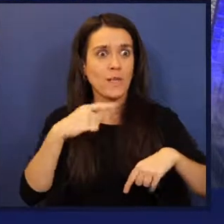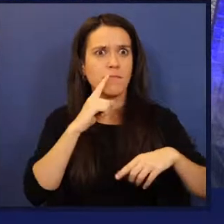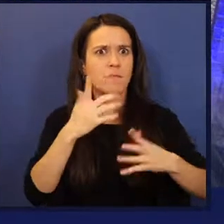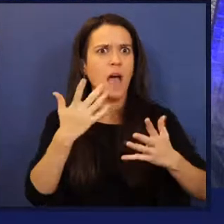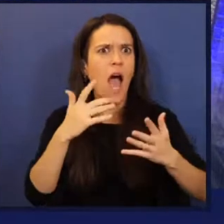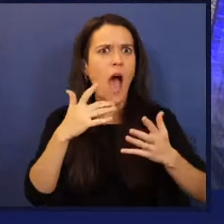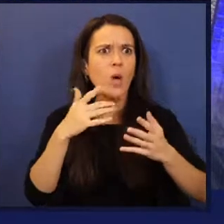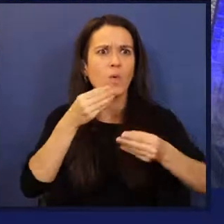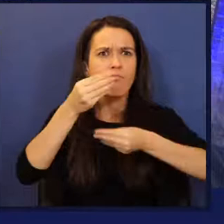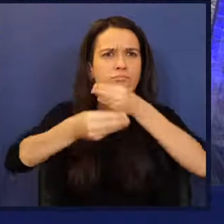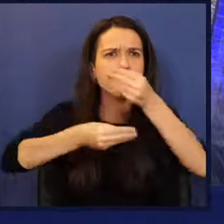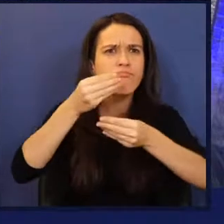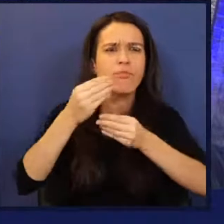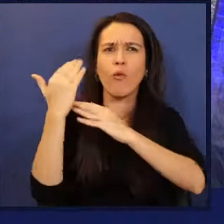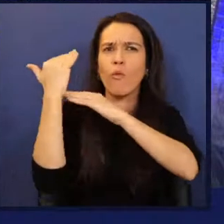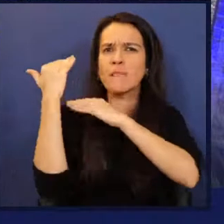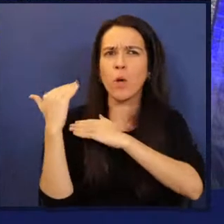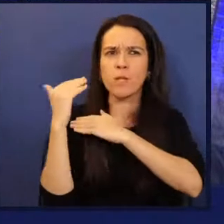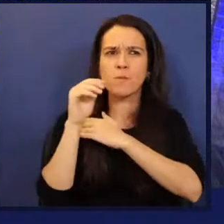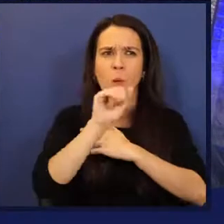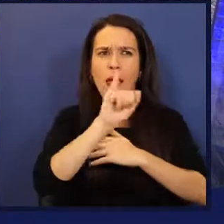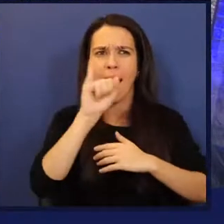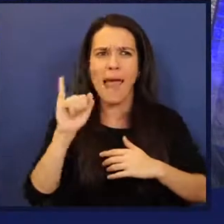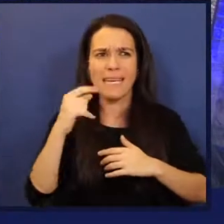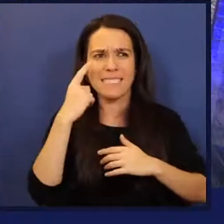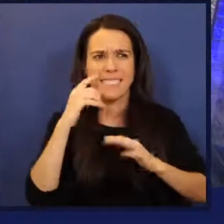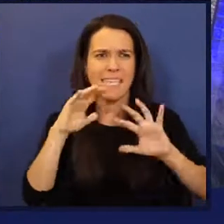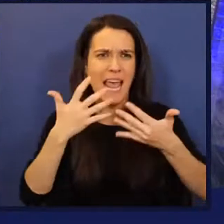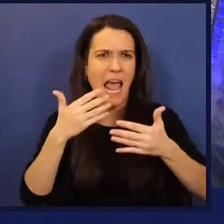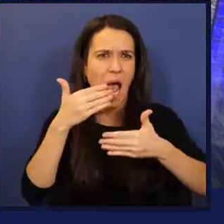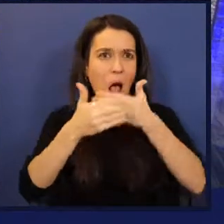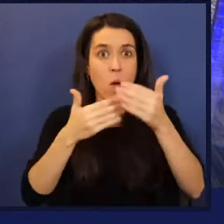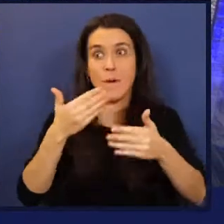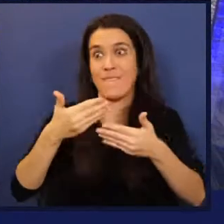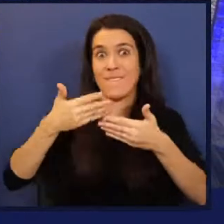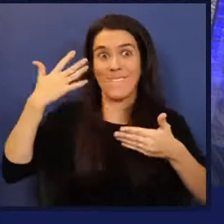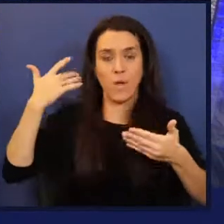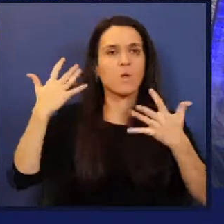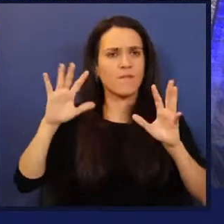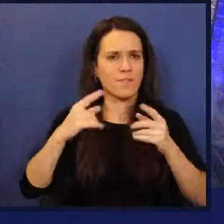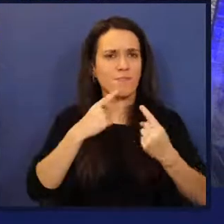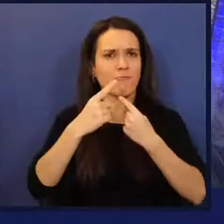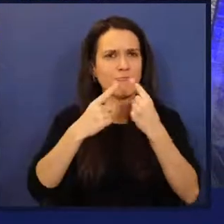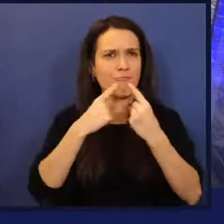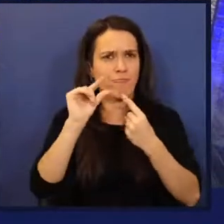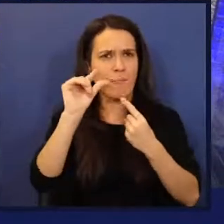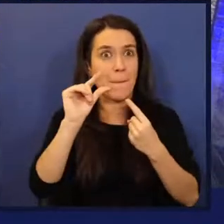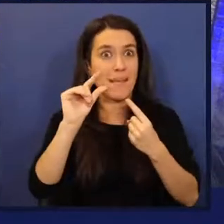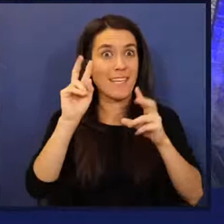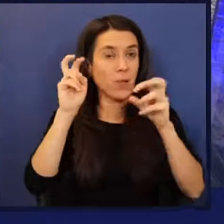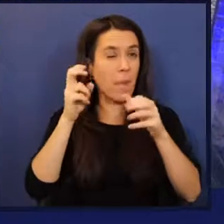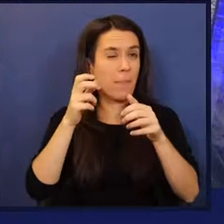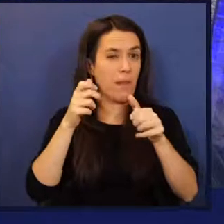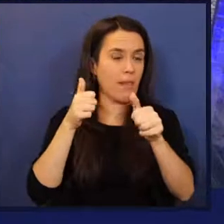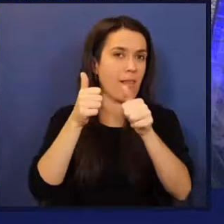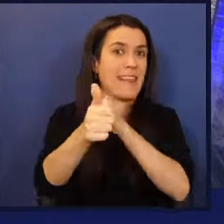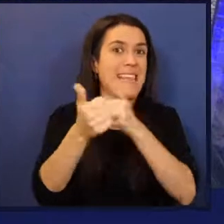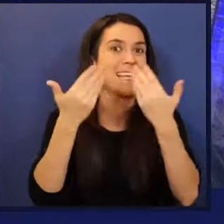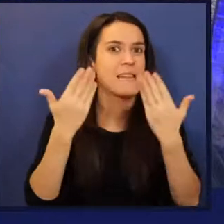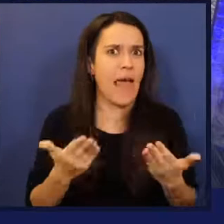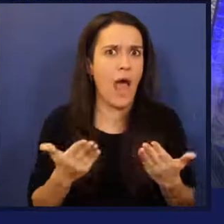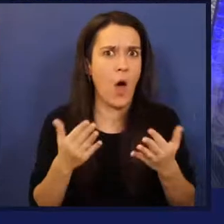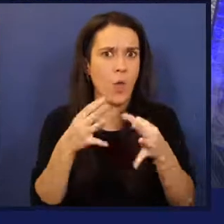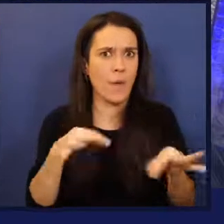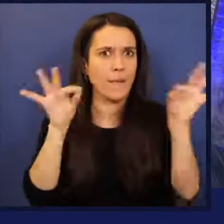AI, and people may have noticed in the last few episodes that we're very fond of that topic. I think it's important because it